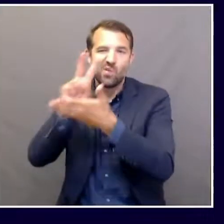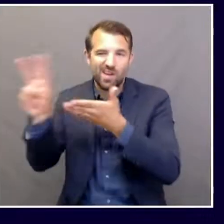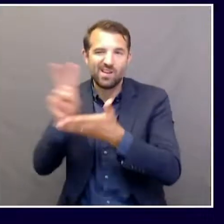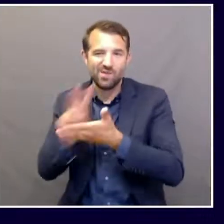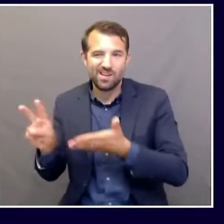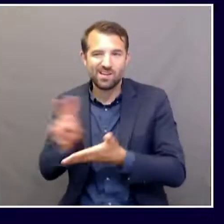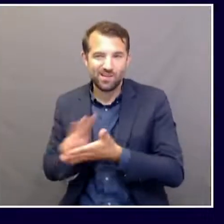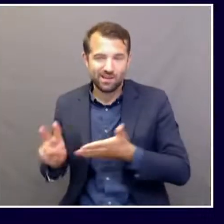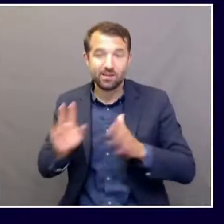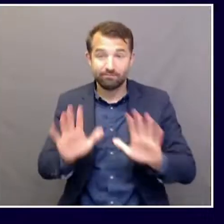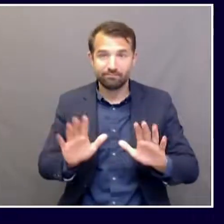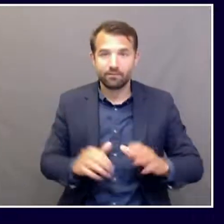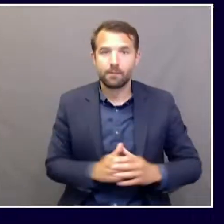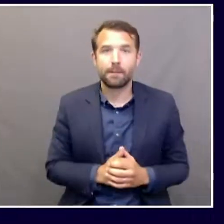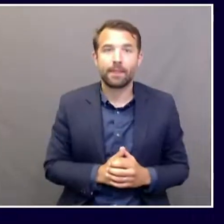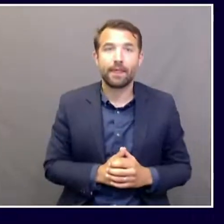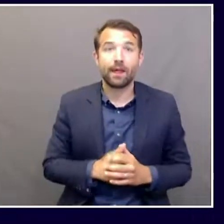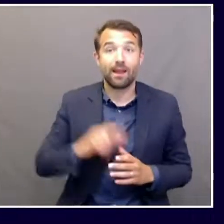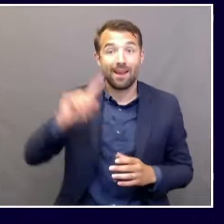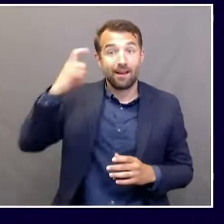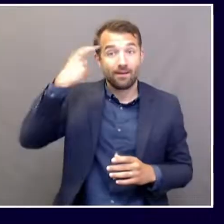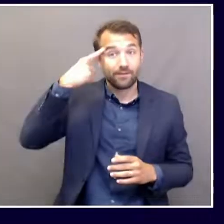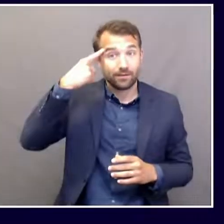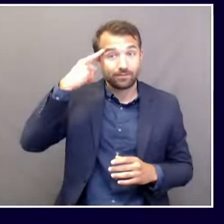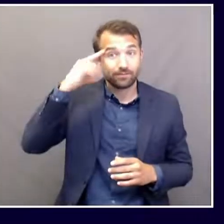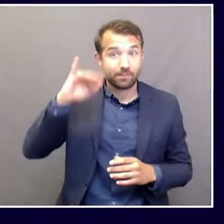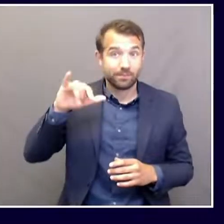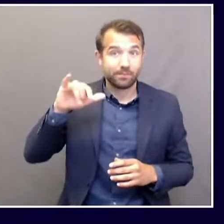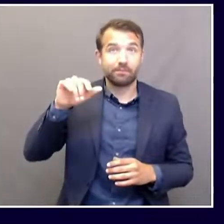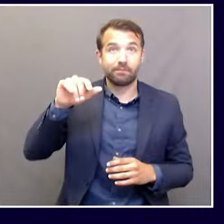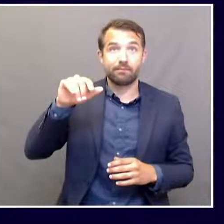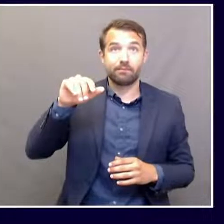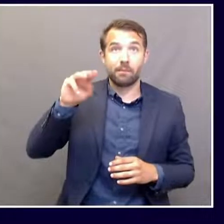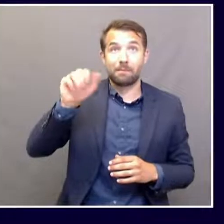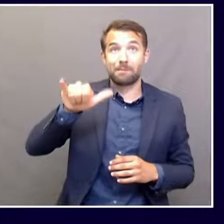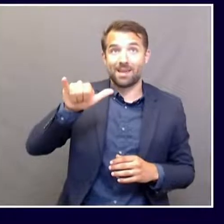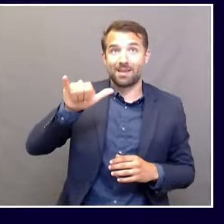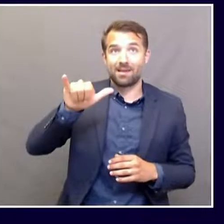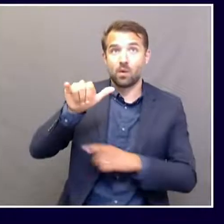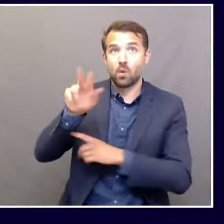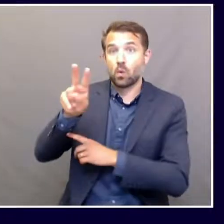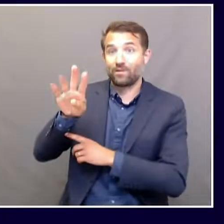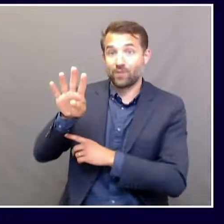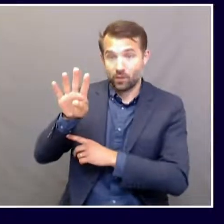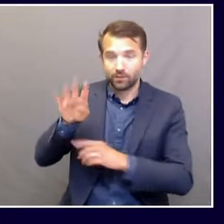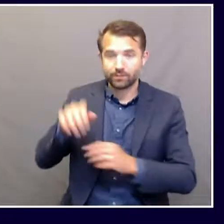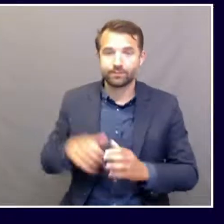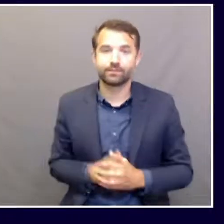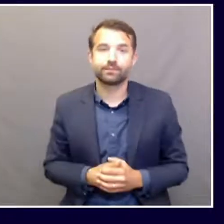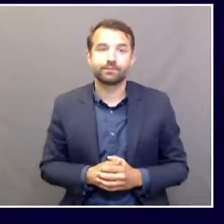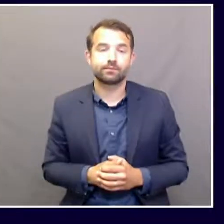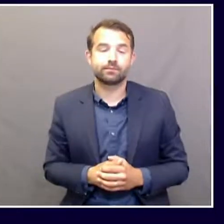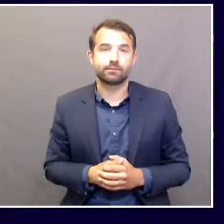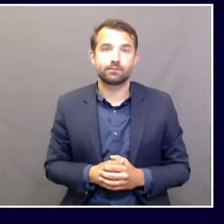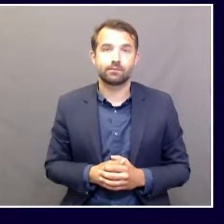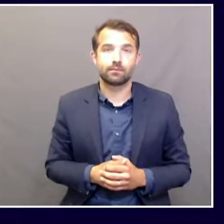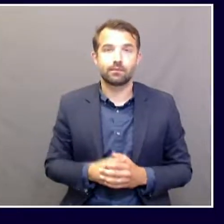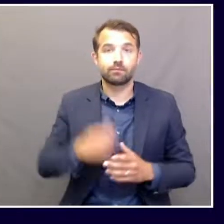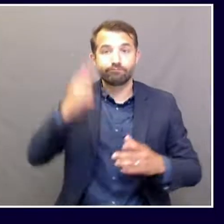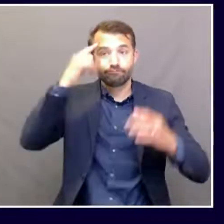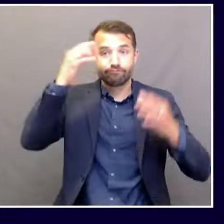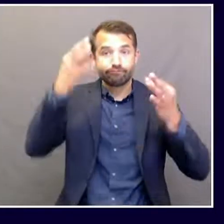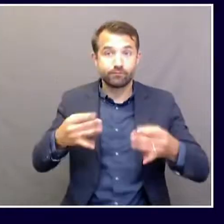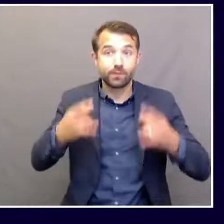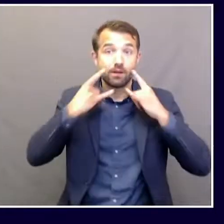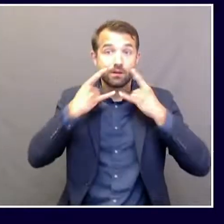made on May 24th with the repeal of the generalized mask requirement and our capacity limits, for